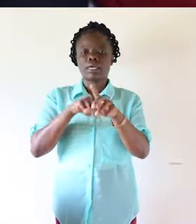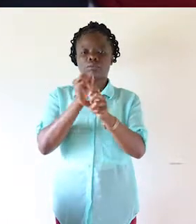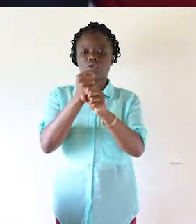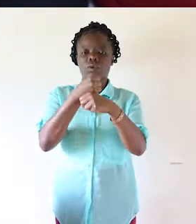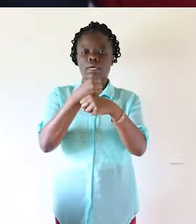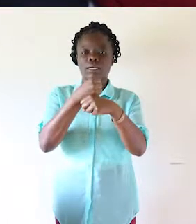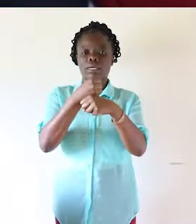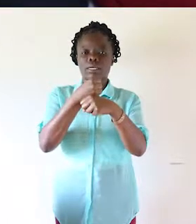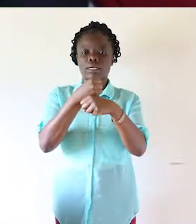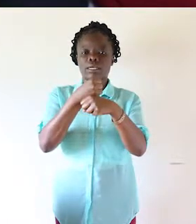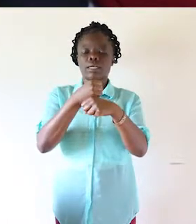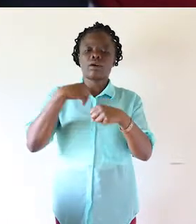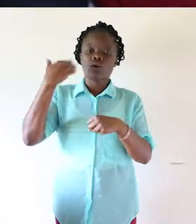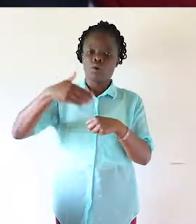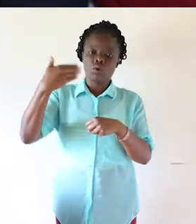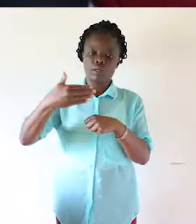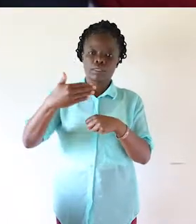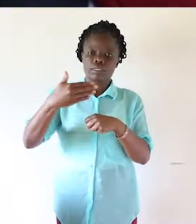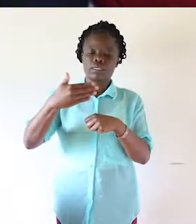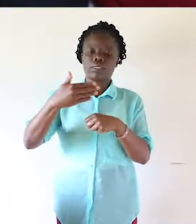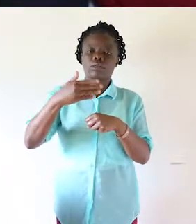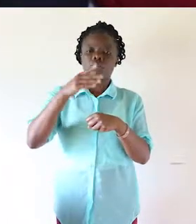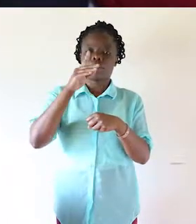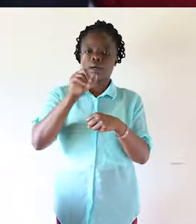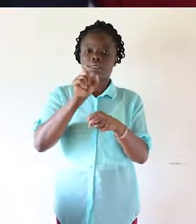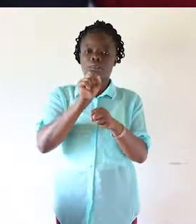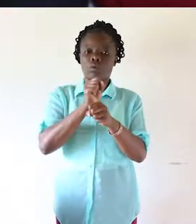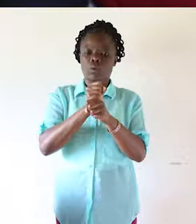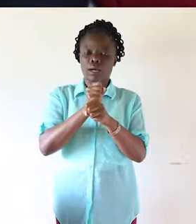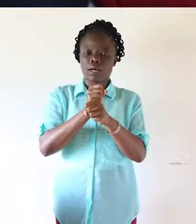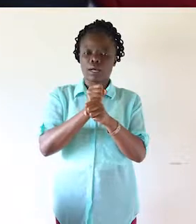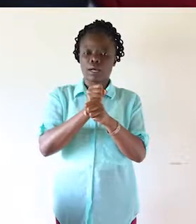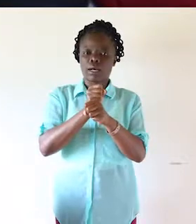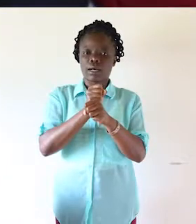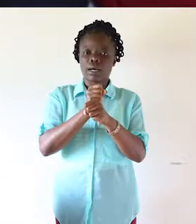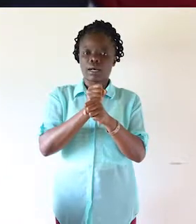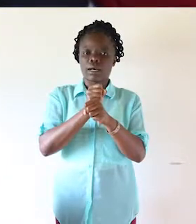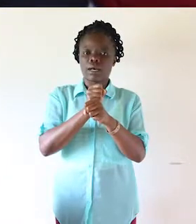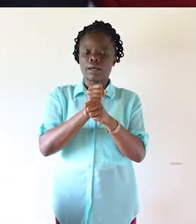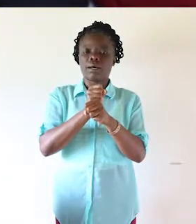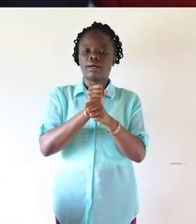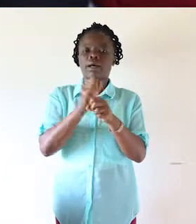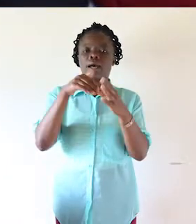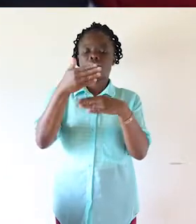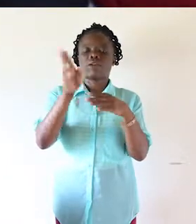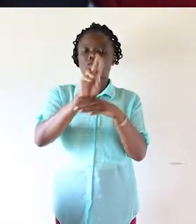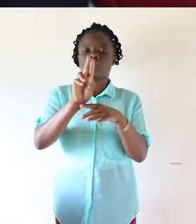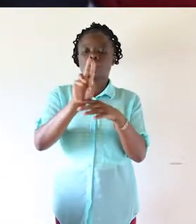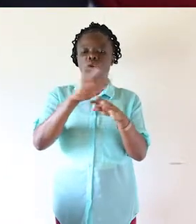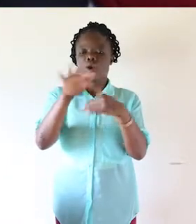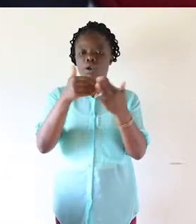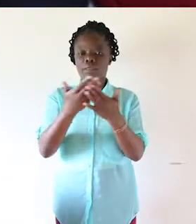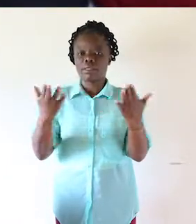you are working with this, always you need to work slowly. After using, you keep